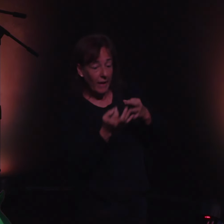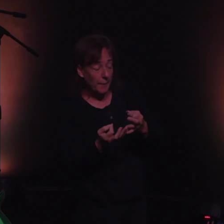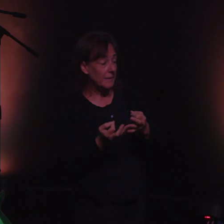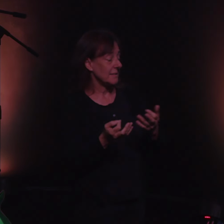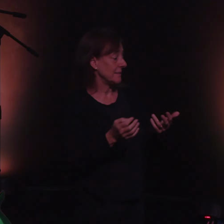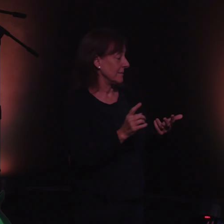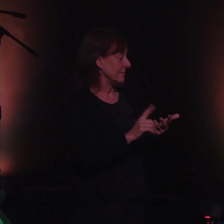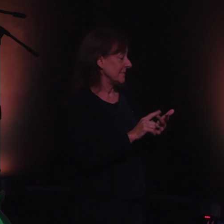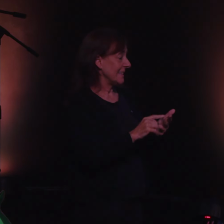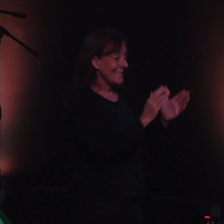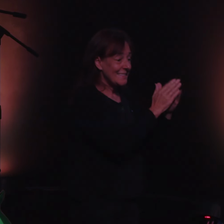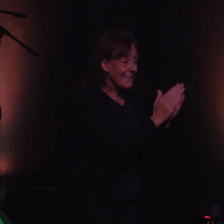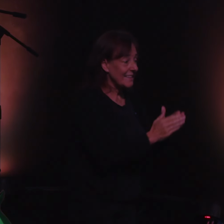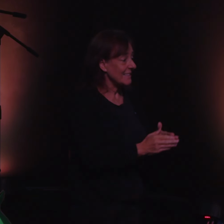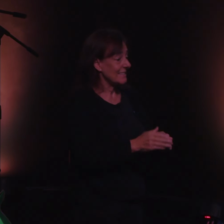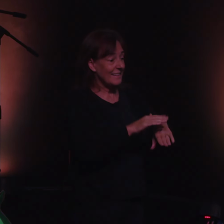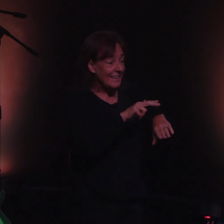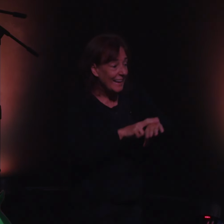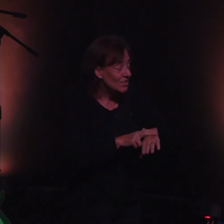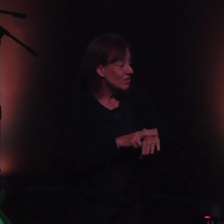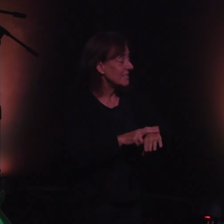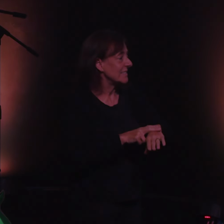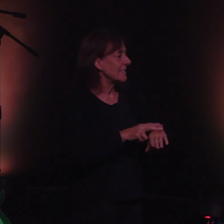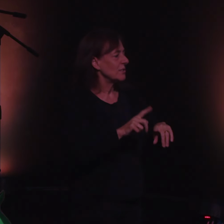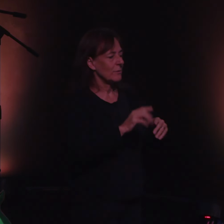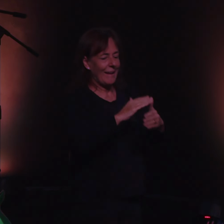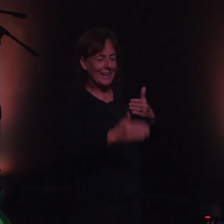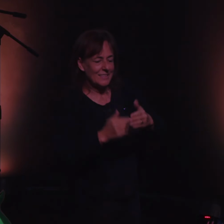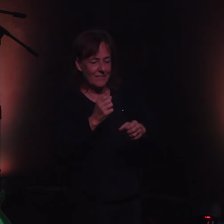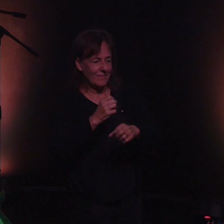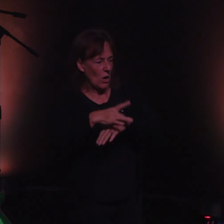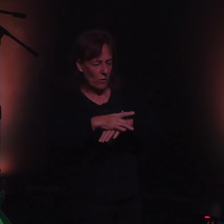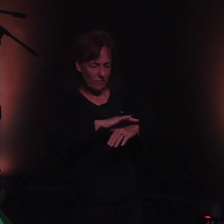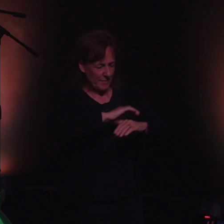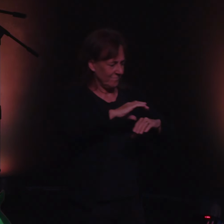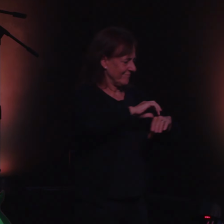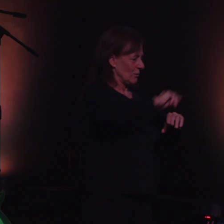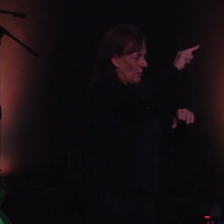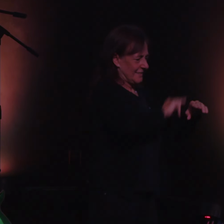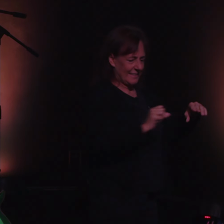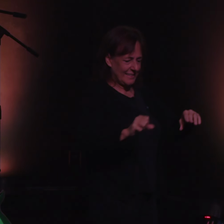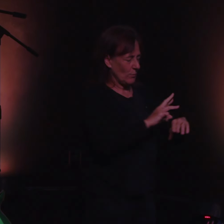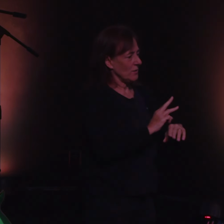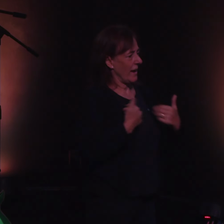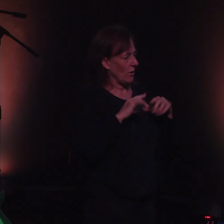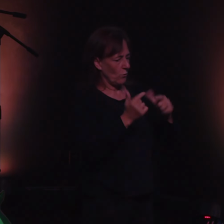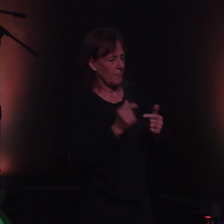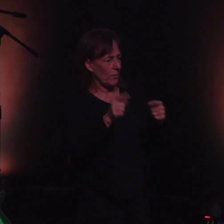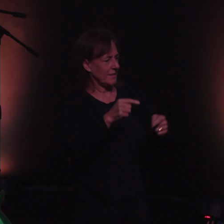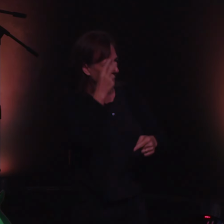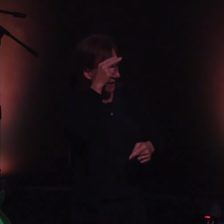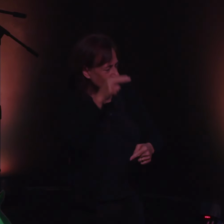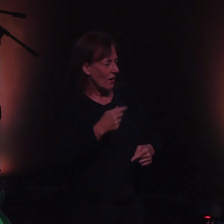families. We go into our cities. We go into our nation and to the ends of the earth around the world. We have a group that went to Mexico that we celebrated. We